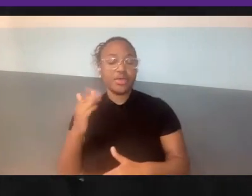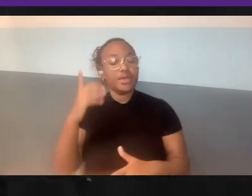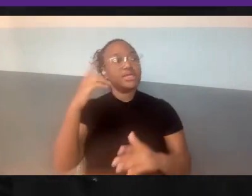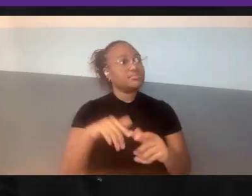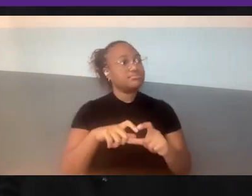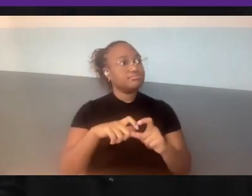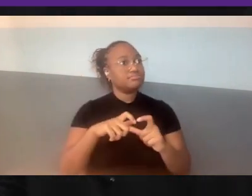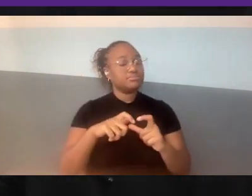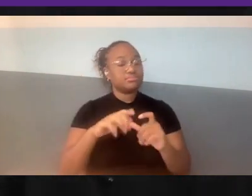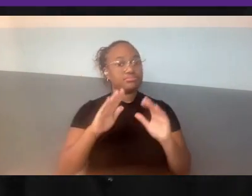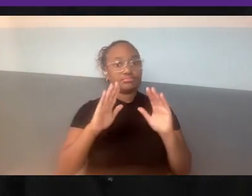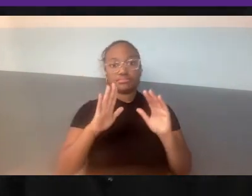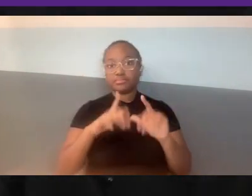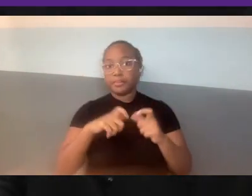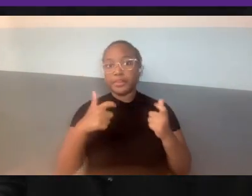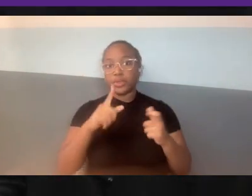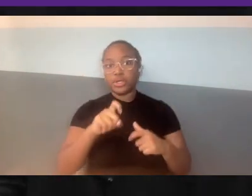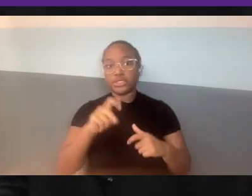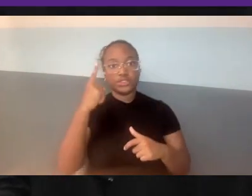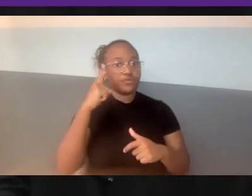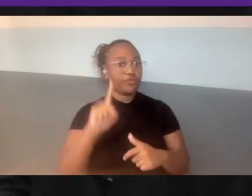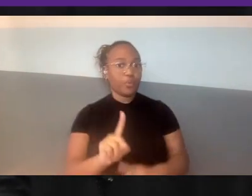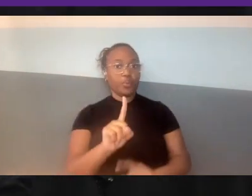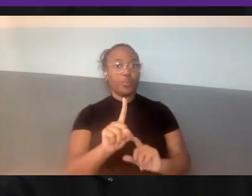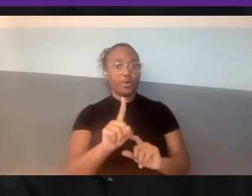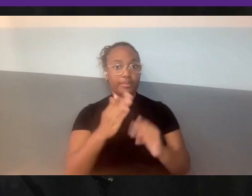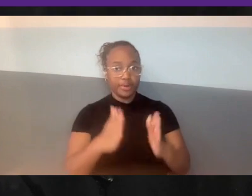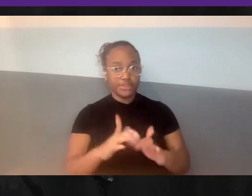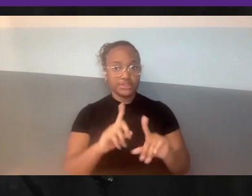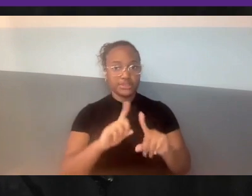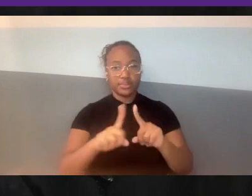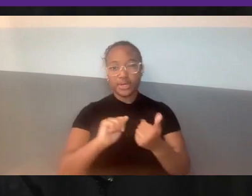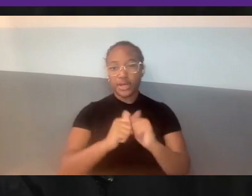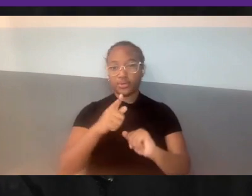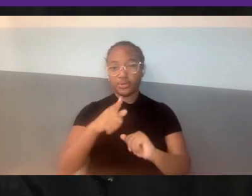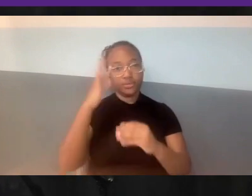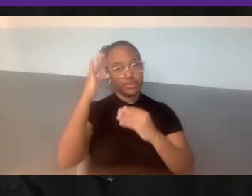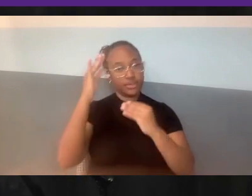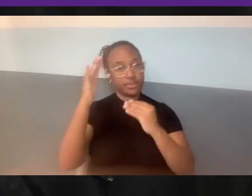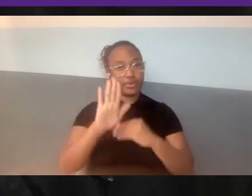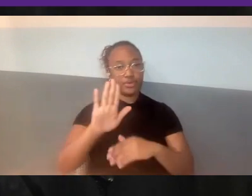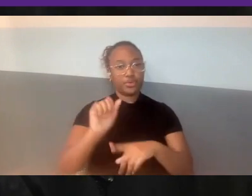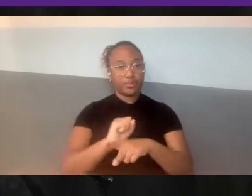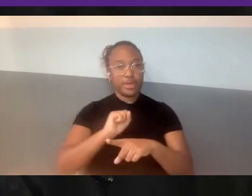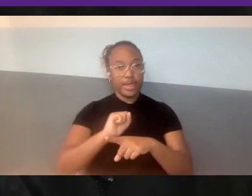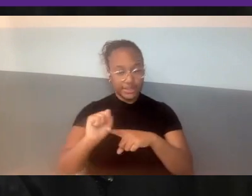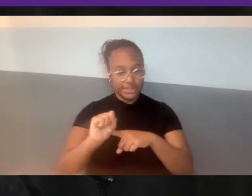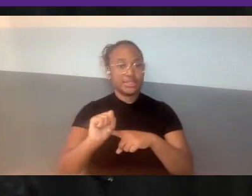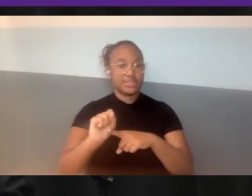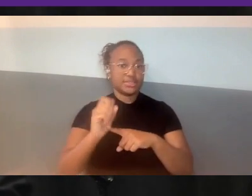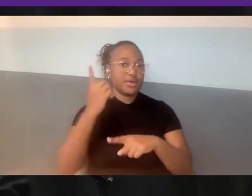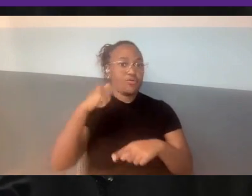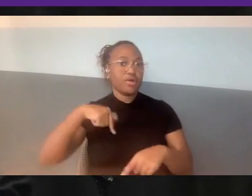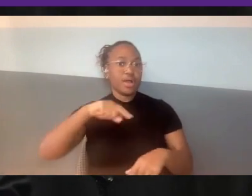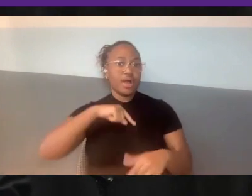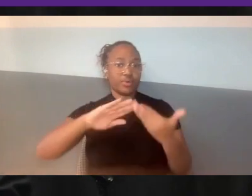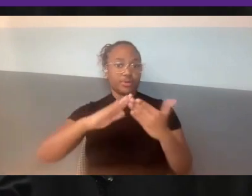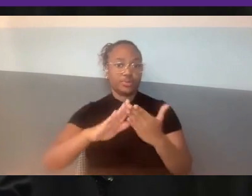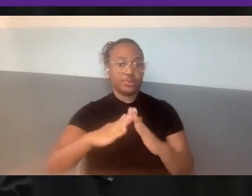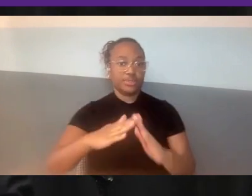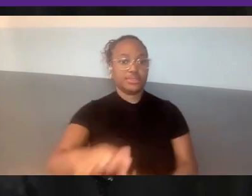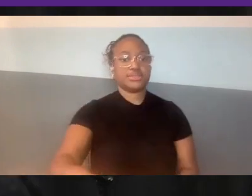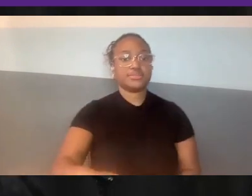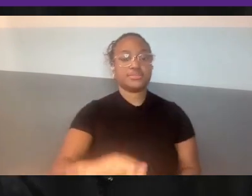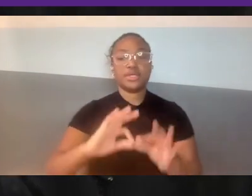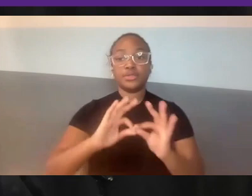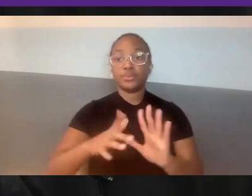your practice as a way to envision future for our communities? Yeah, I mean,